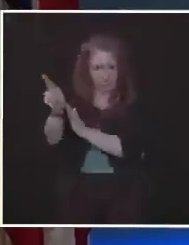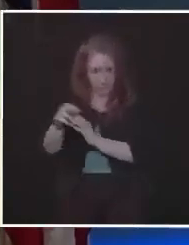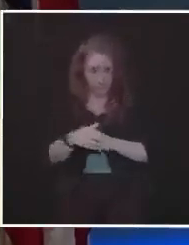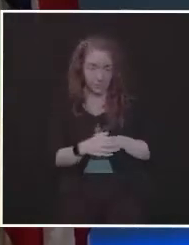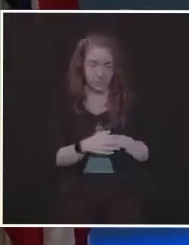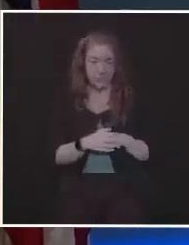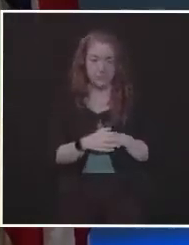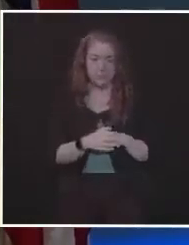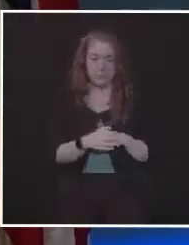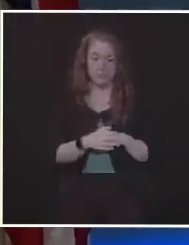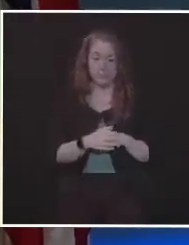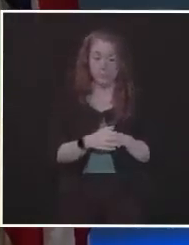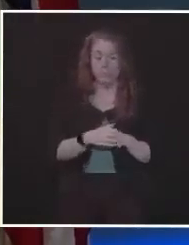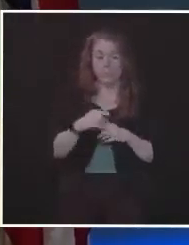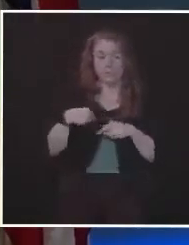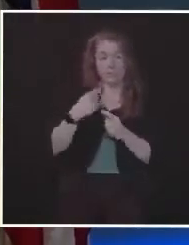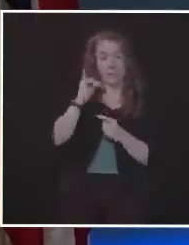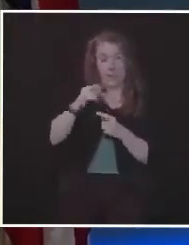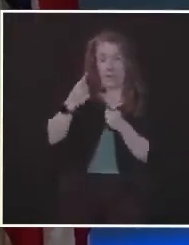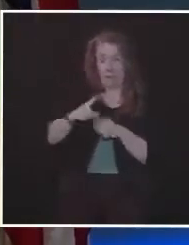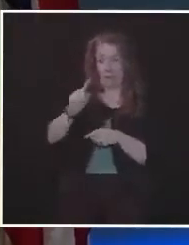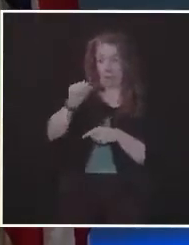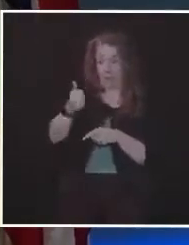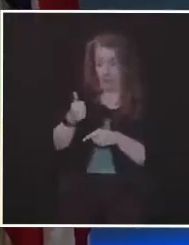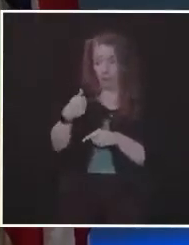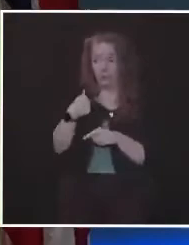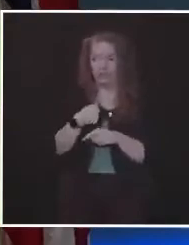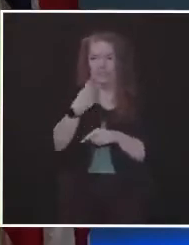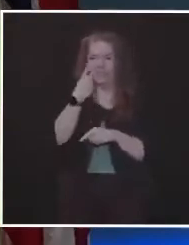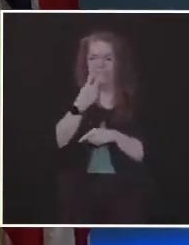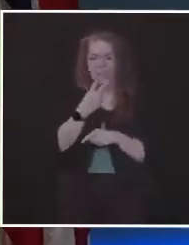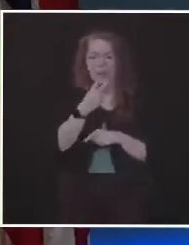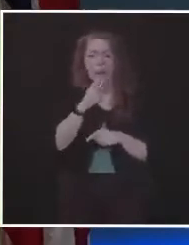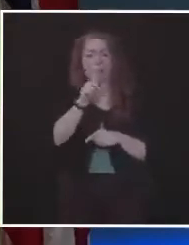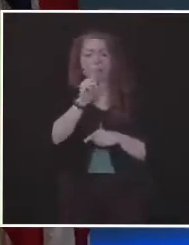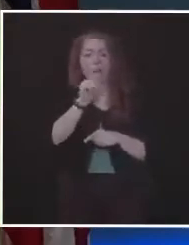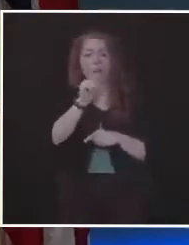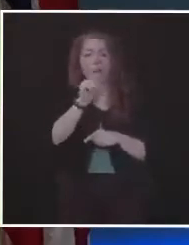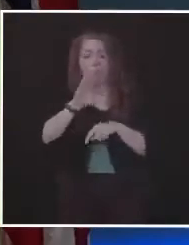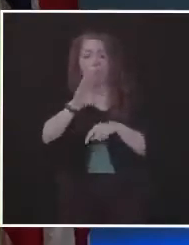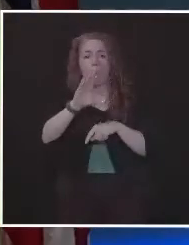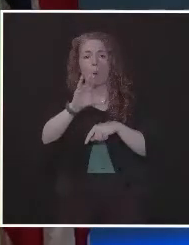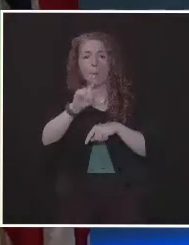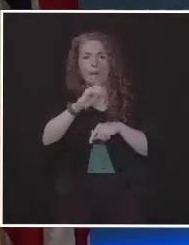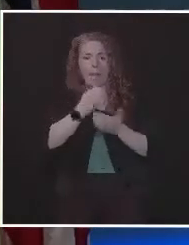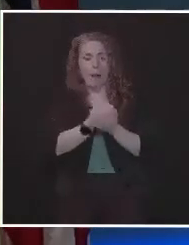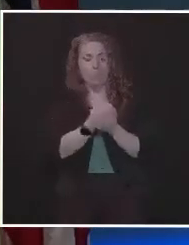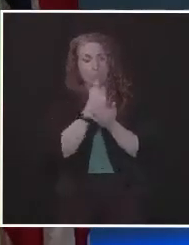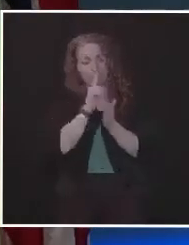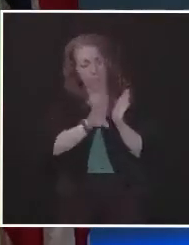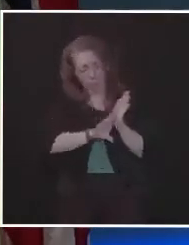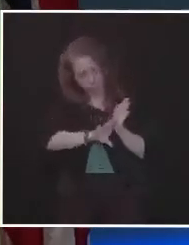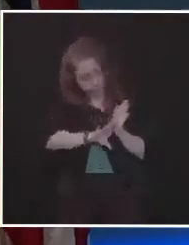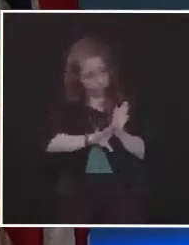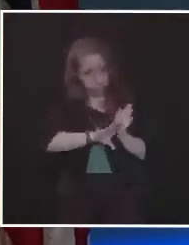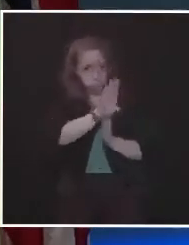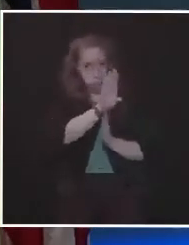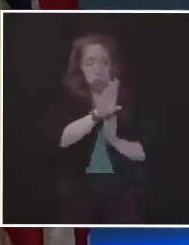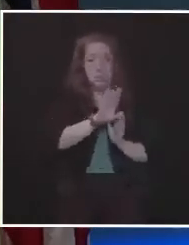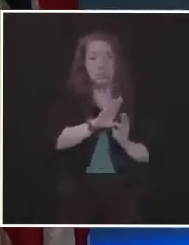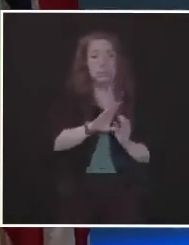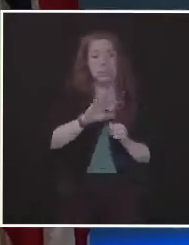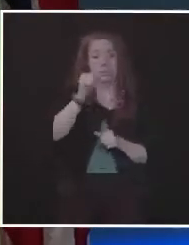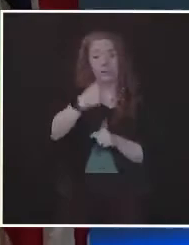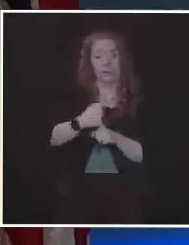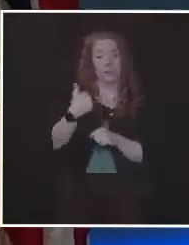unprecedented investment in the low Earth orbit economy. A decade ago, the commercial